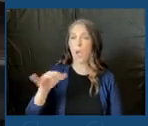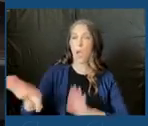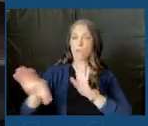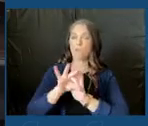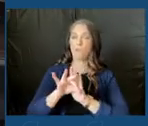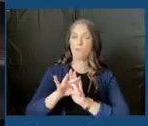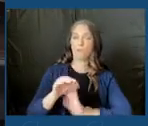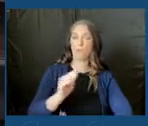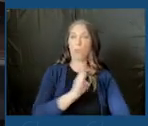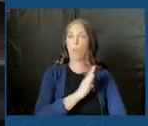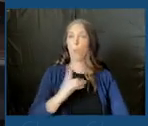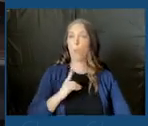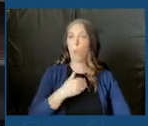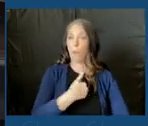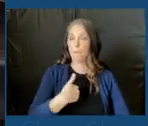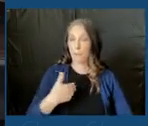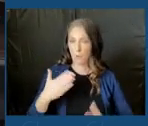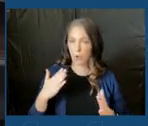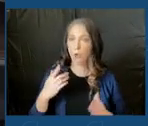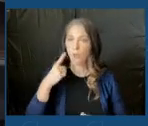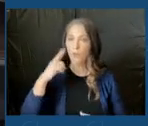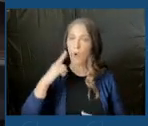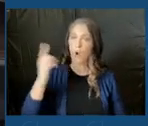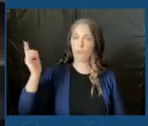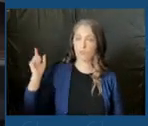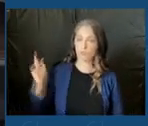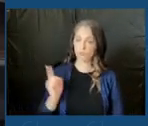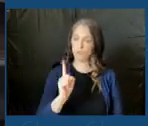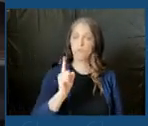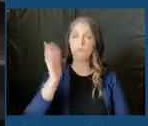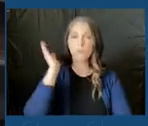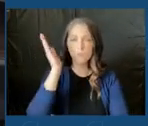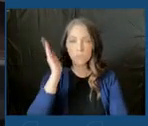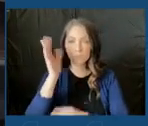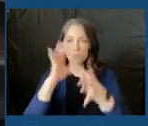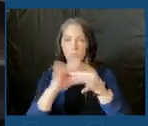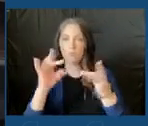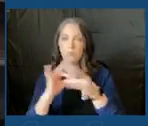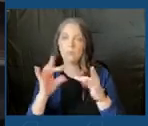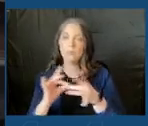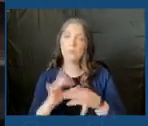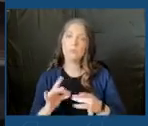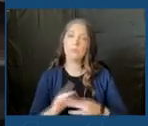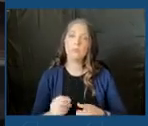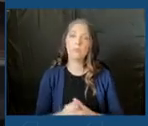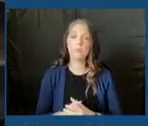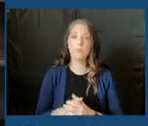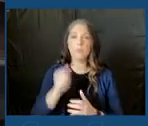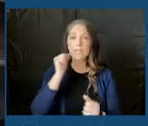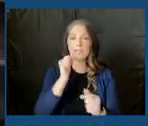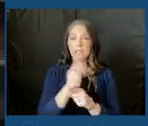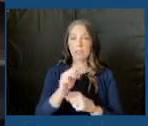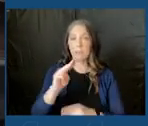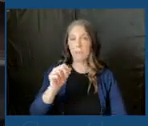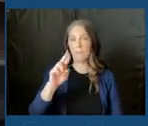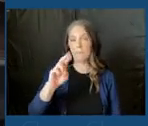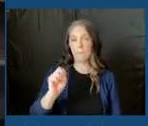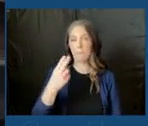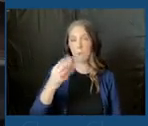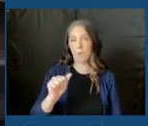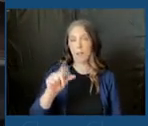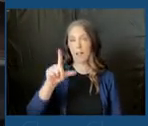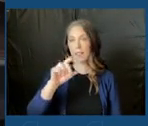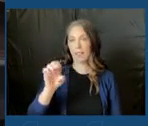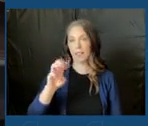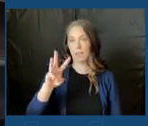to come and speak to us on behalf of this organization that Sister Marsha Lee Watson, what they do is